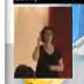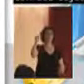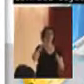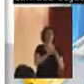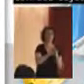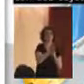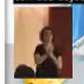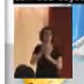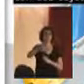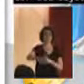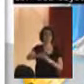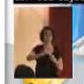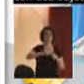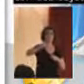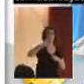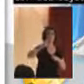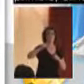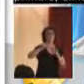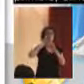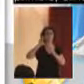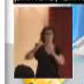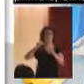with specific needs,